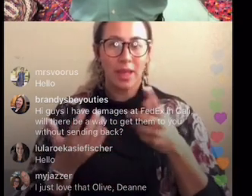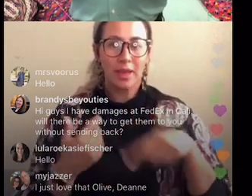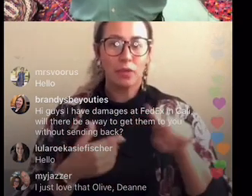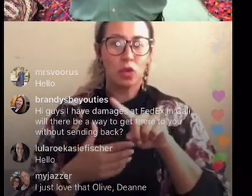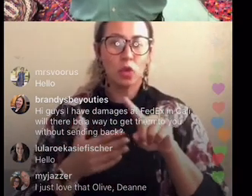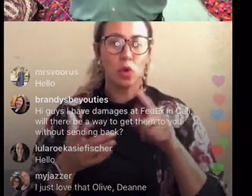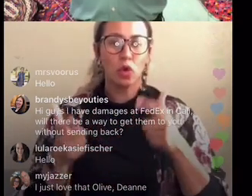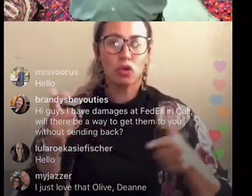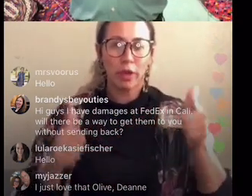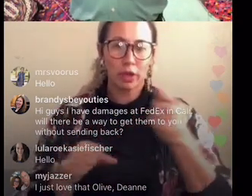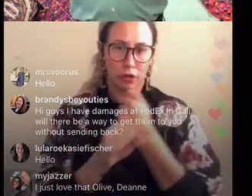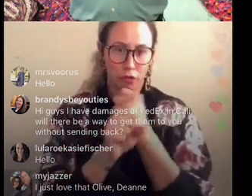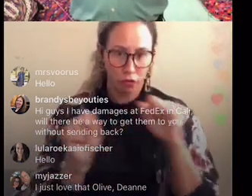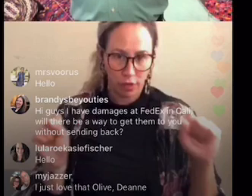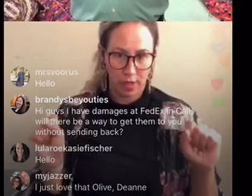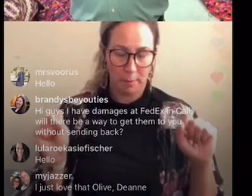freedom.